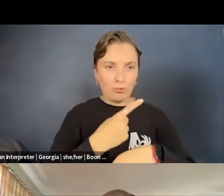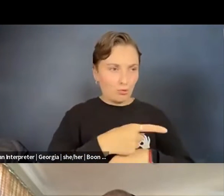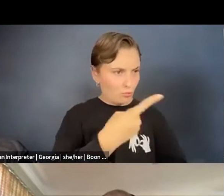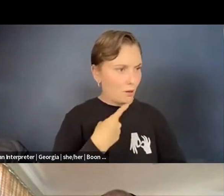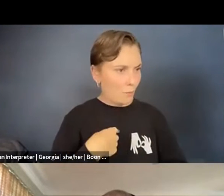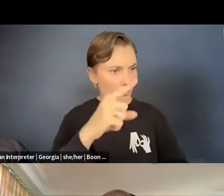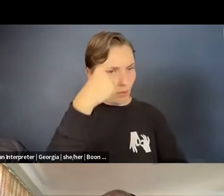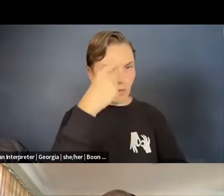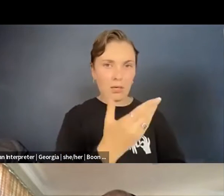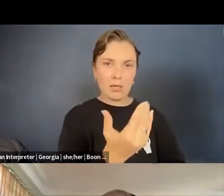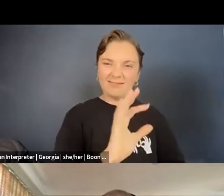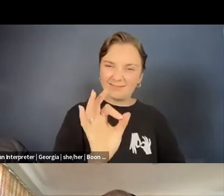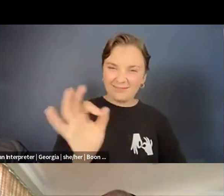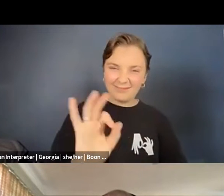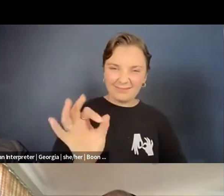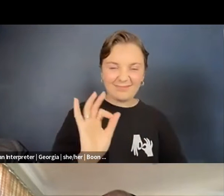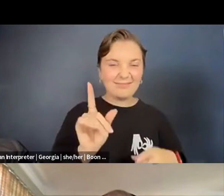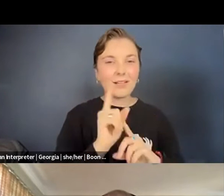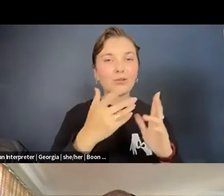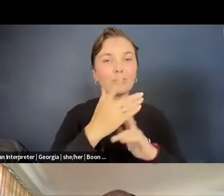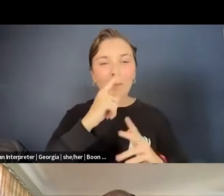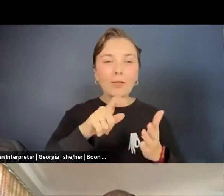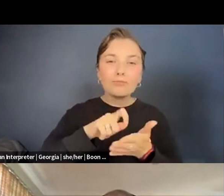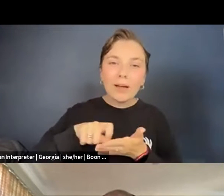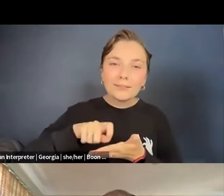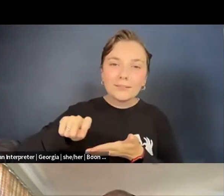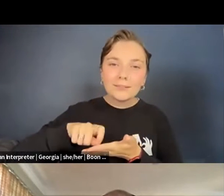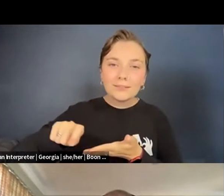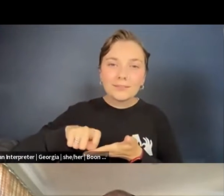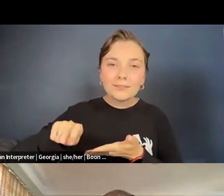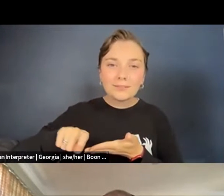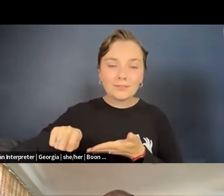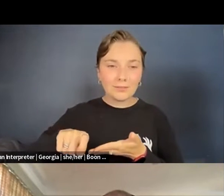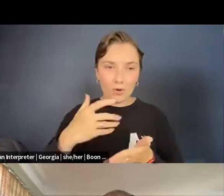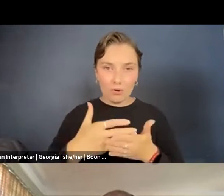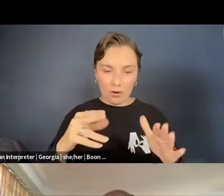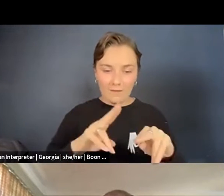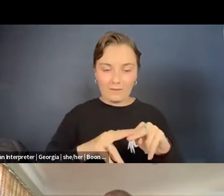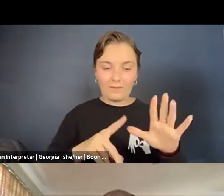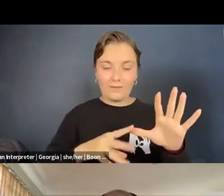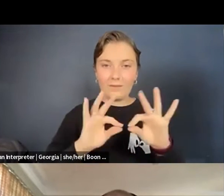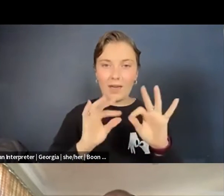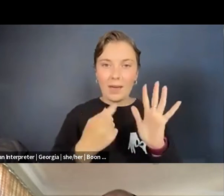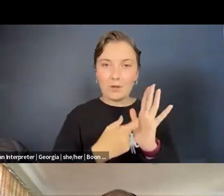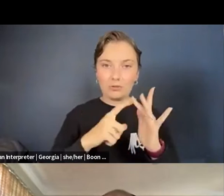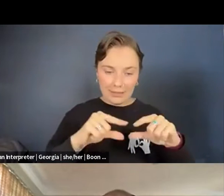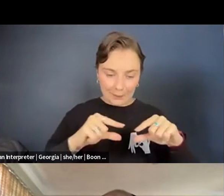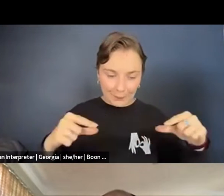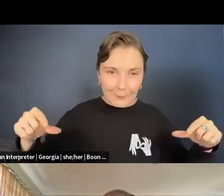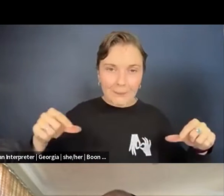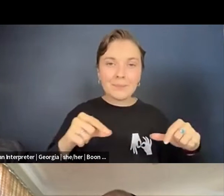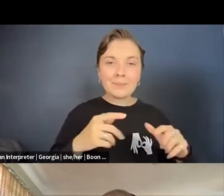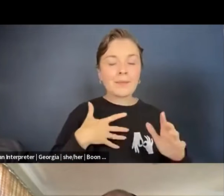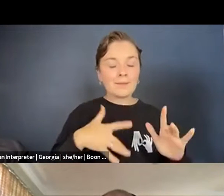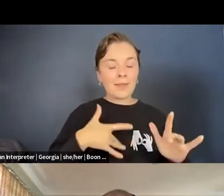what you think. It was through people writing down on the fabric, you know, there something that was